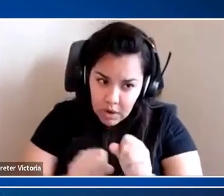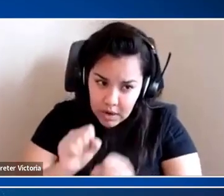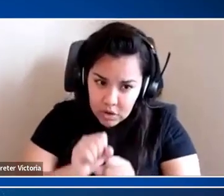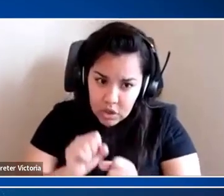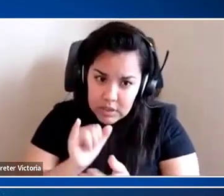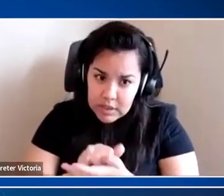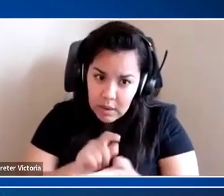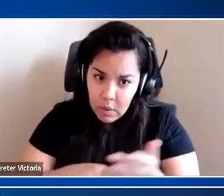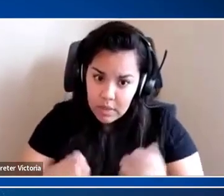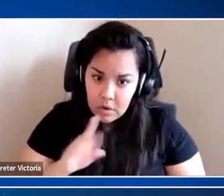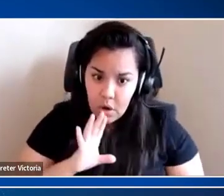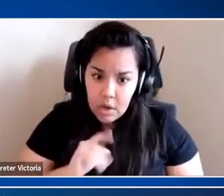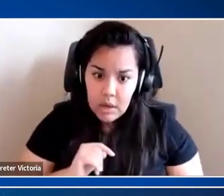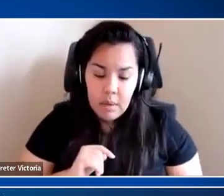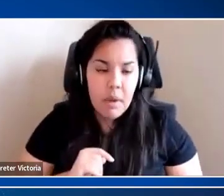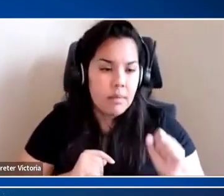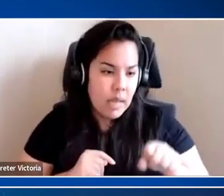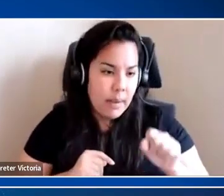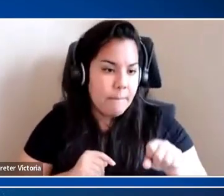application?